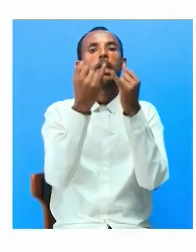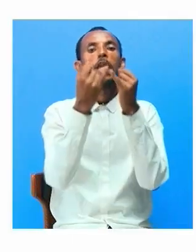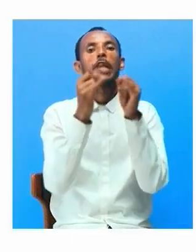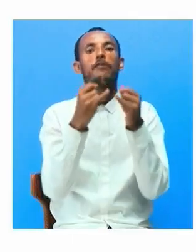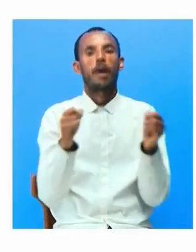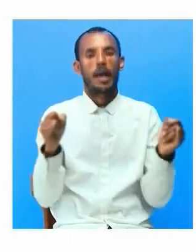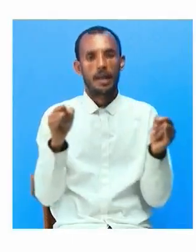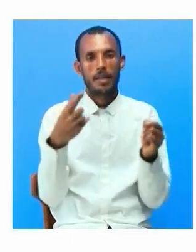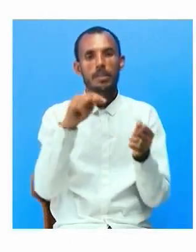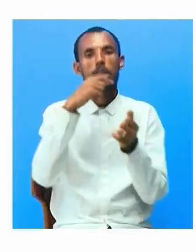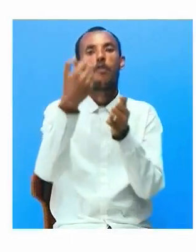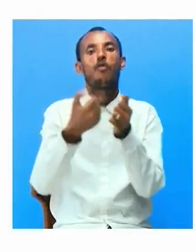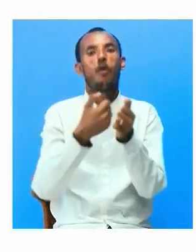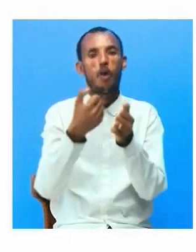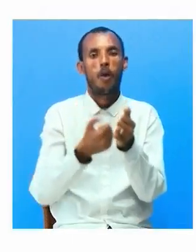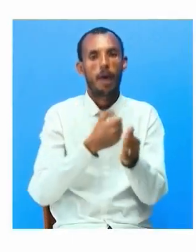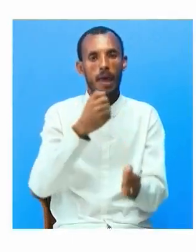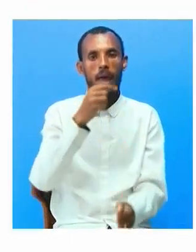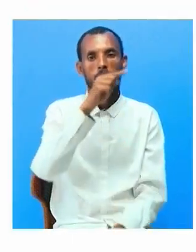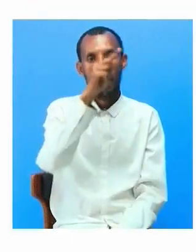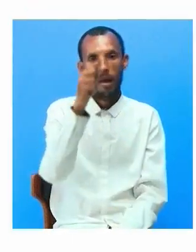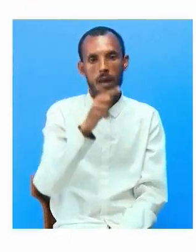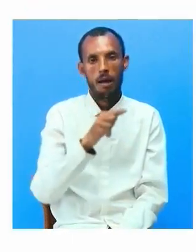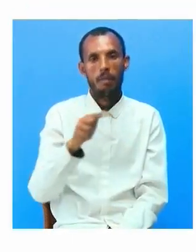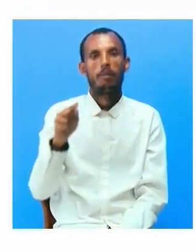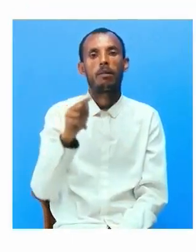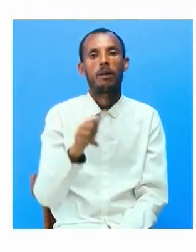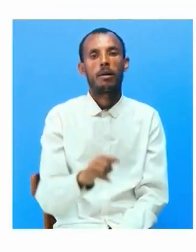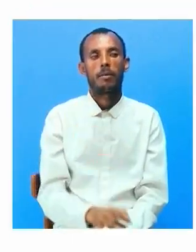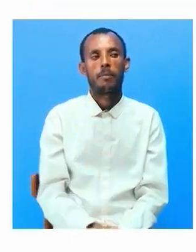Divide the following integers.